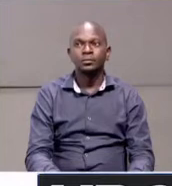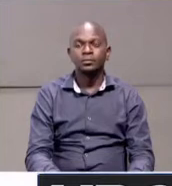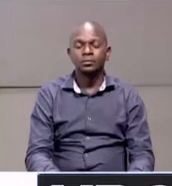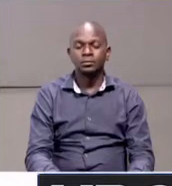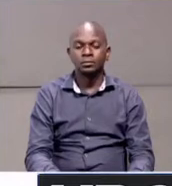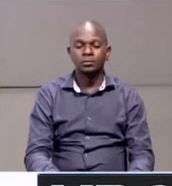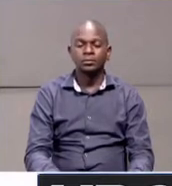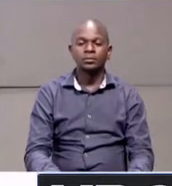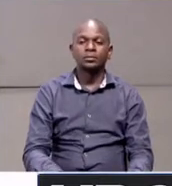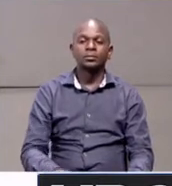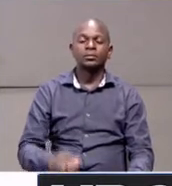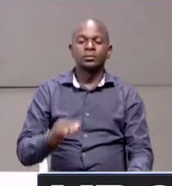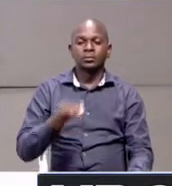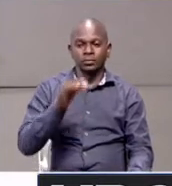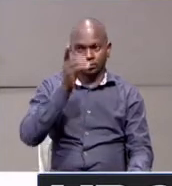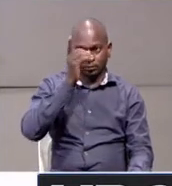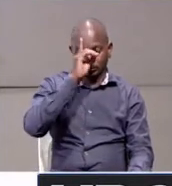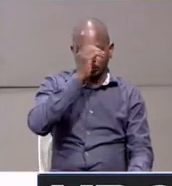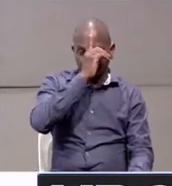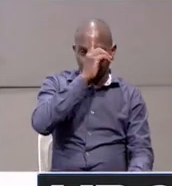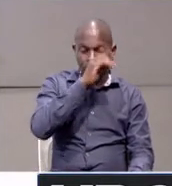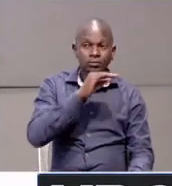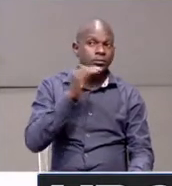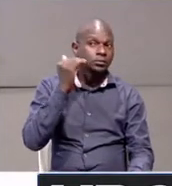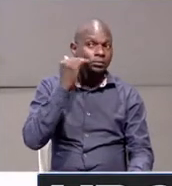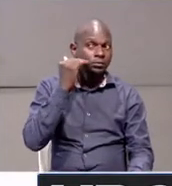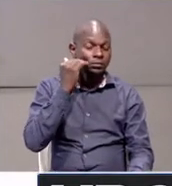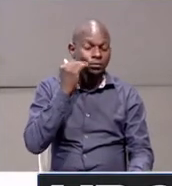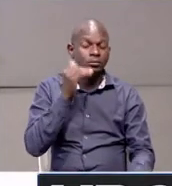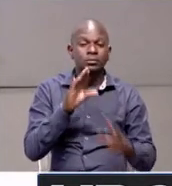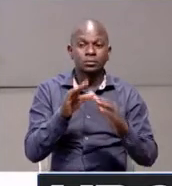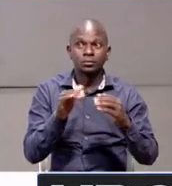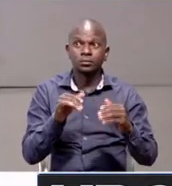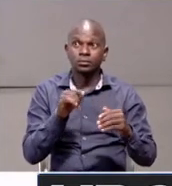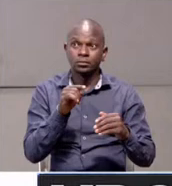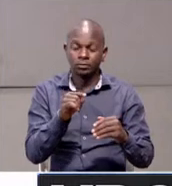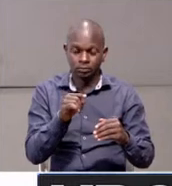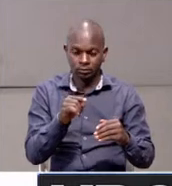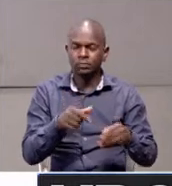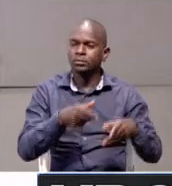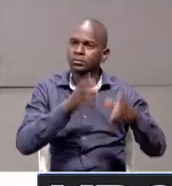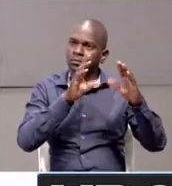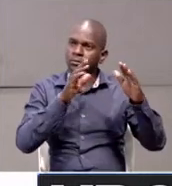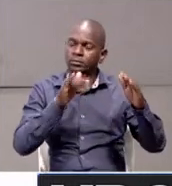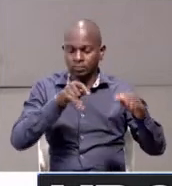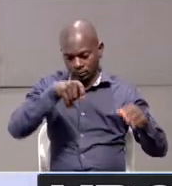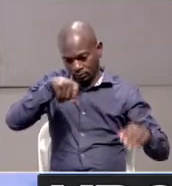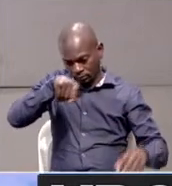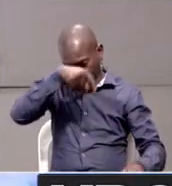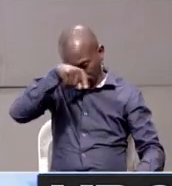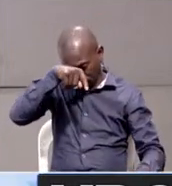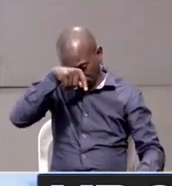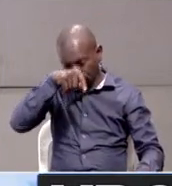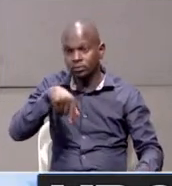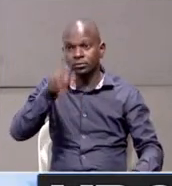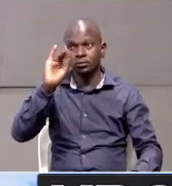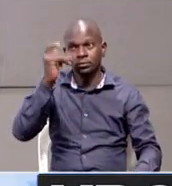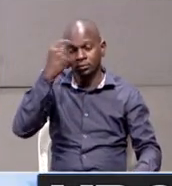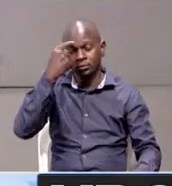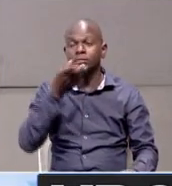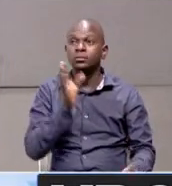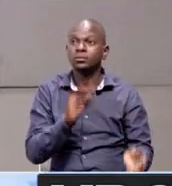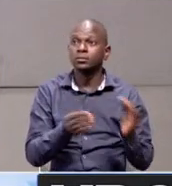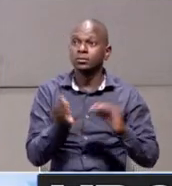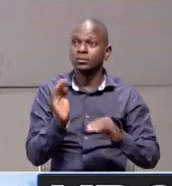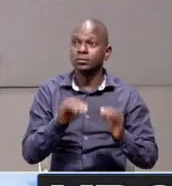The Chabazinga of Busoga, His Royal Highness William Gawla IV, has praised Turkish government for its significant